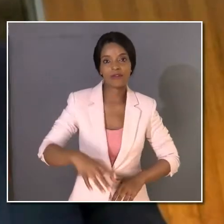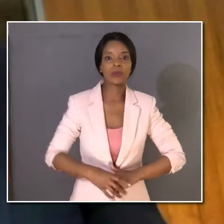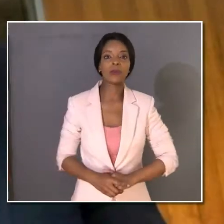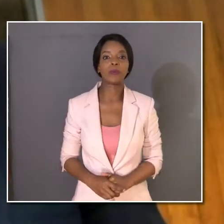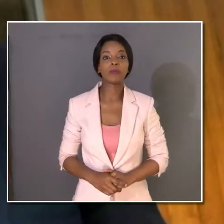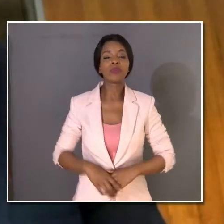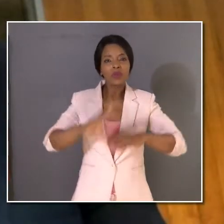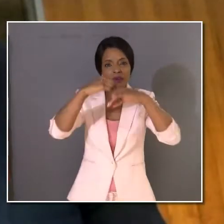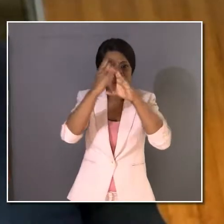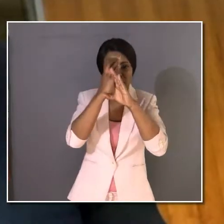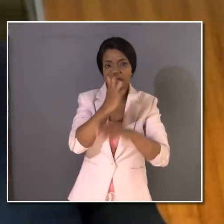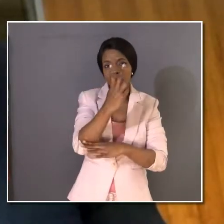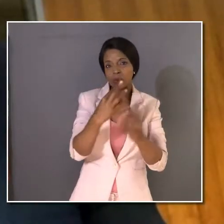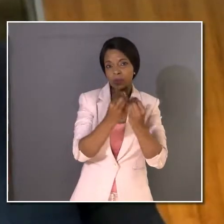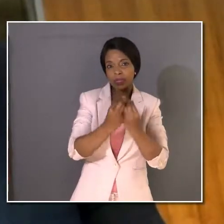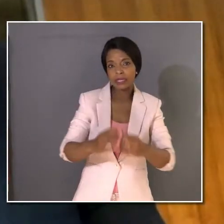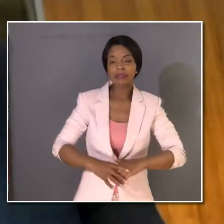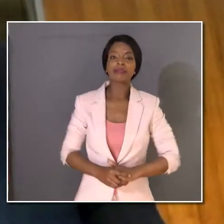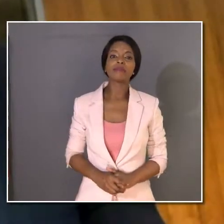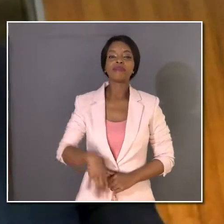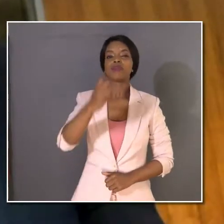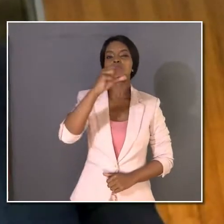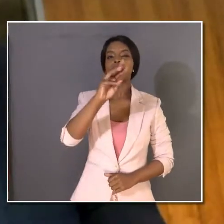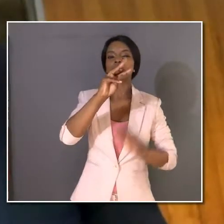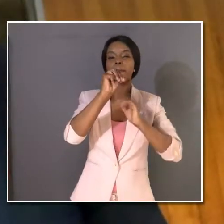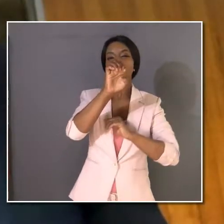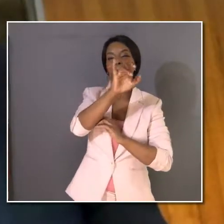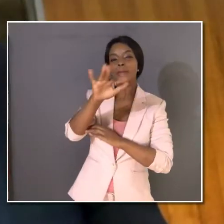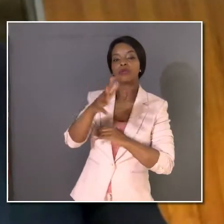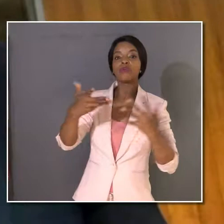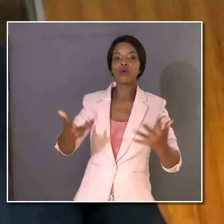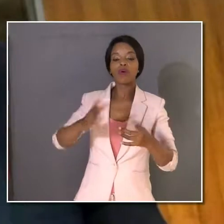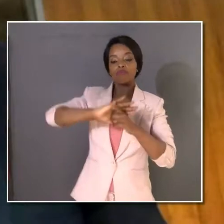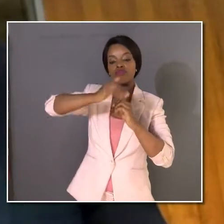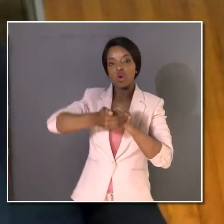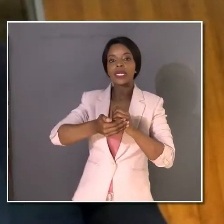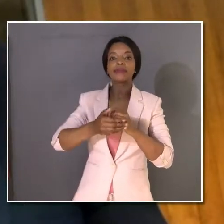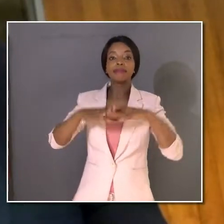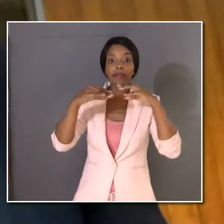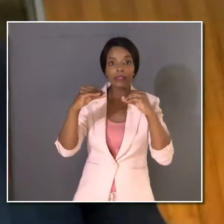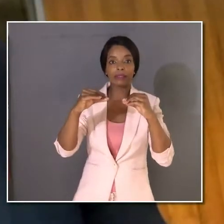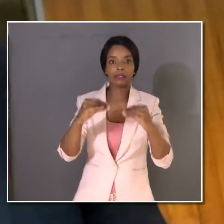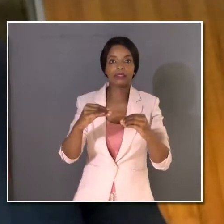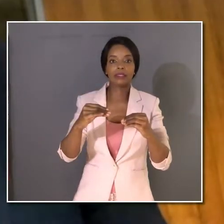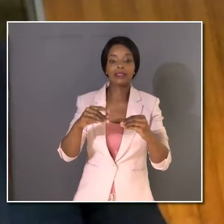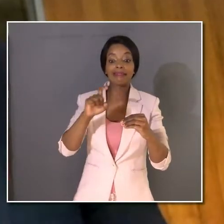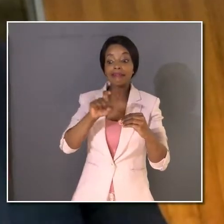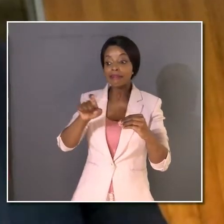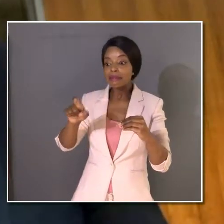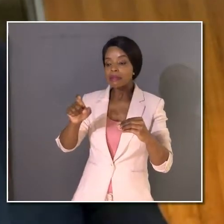provided 20 million rand in COVID relief funding to protect the businesses we have previously invested in. But